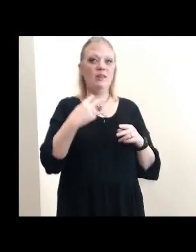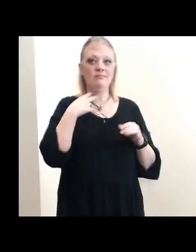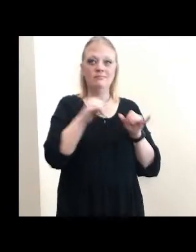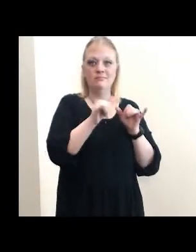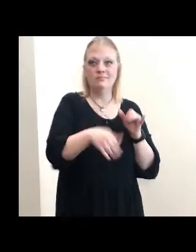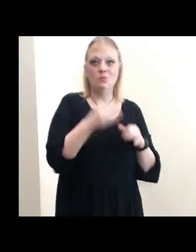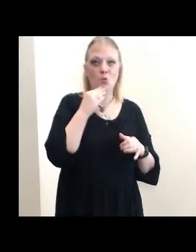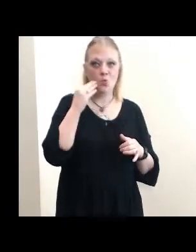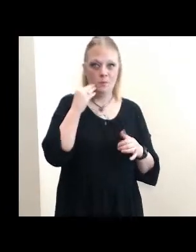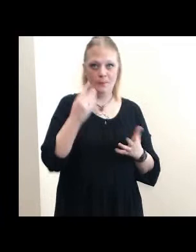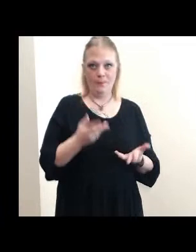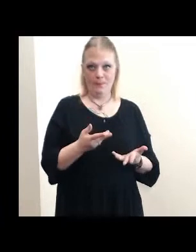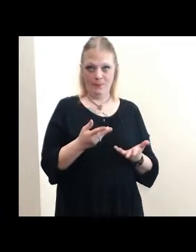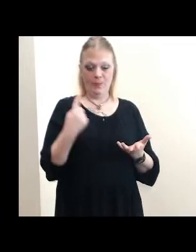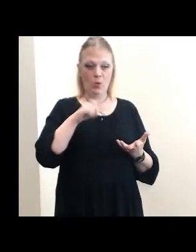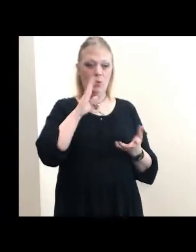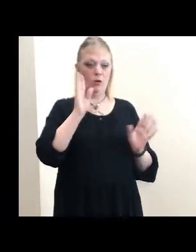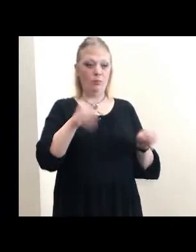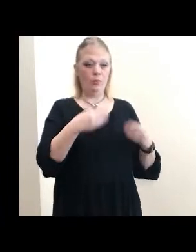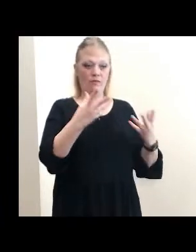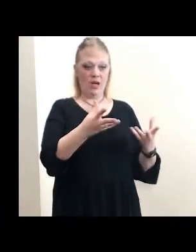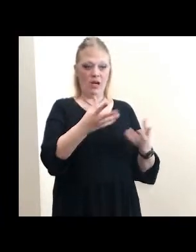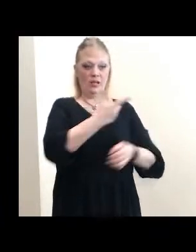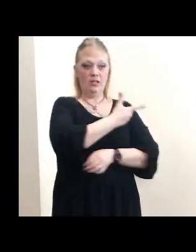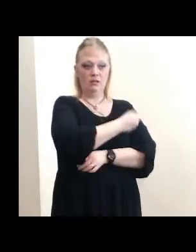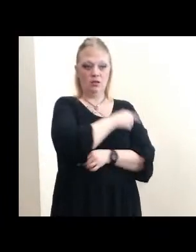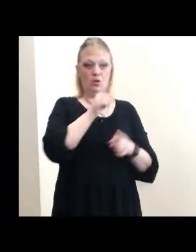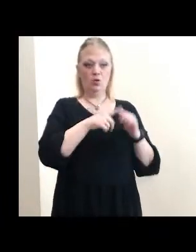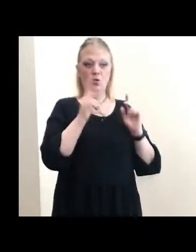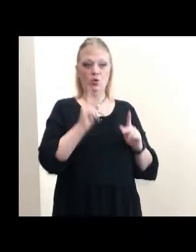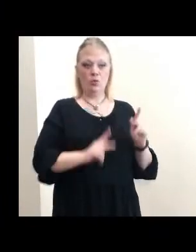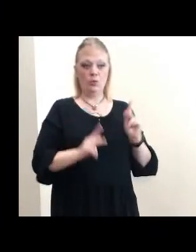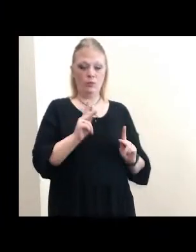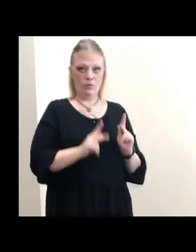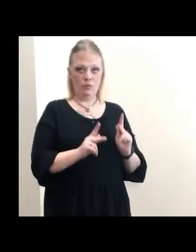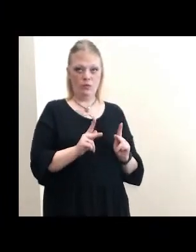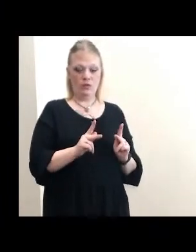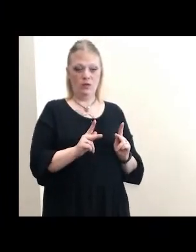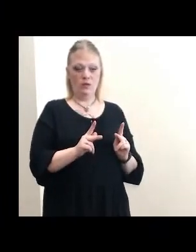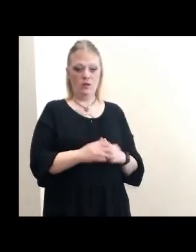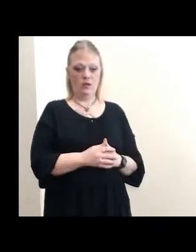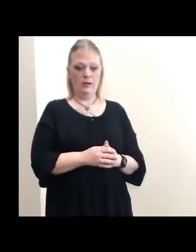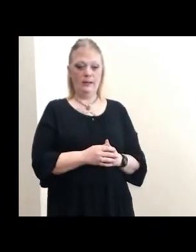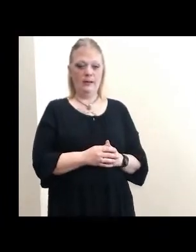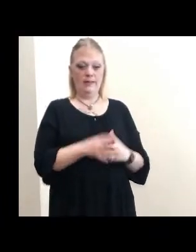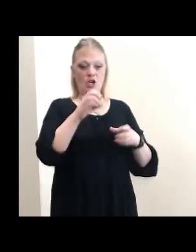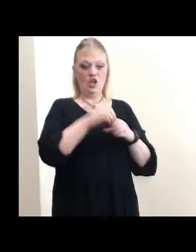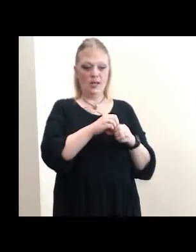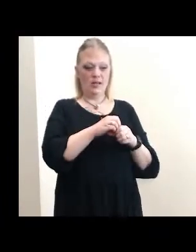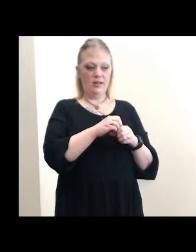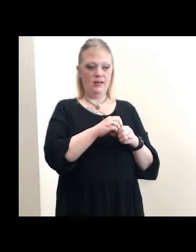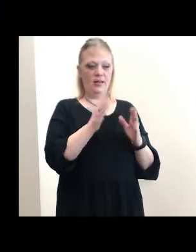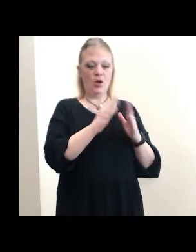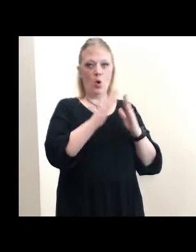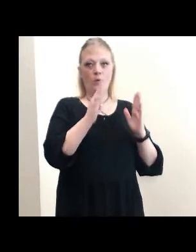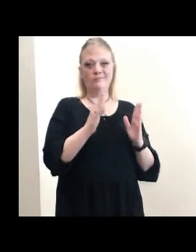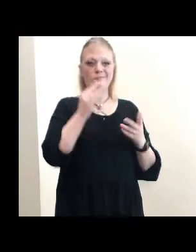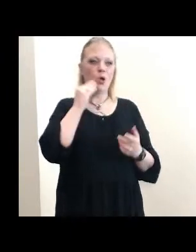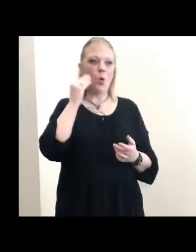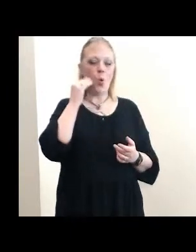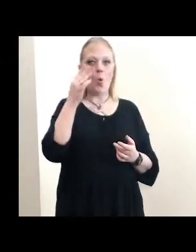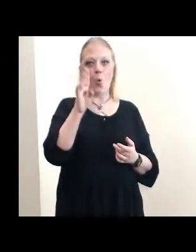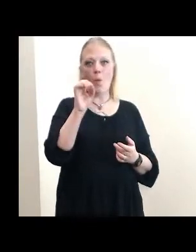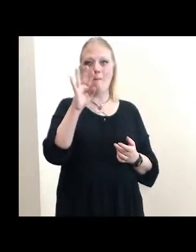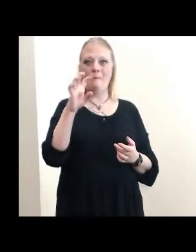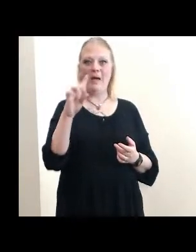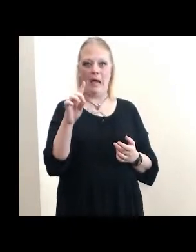So we are going to provide those doses to individuals who are in a homebound situation. So in other words,